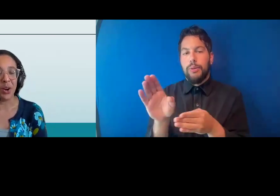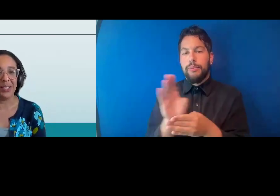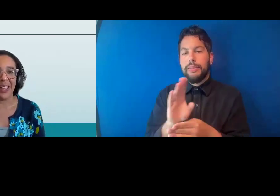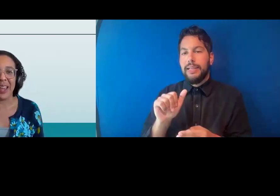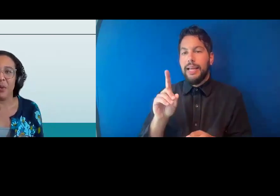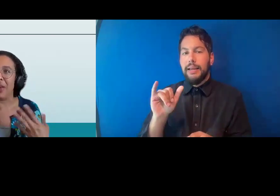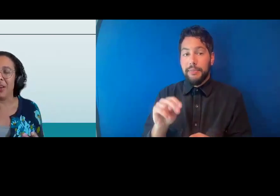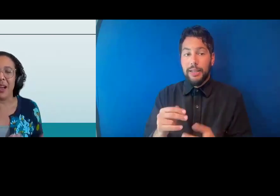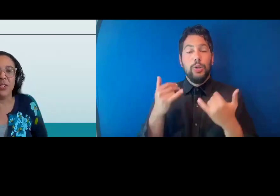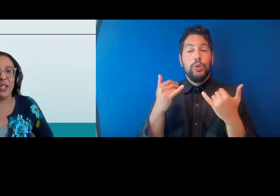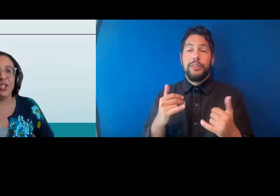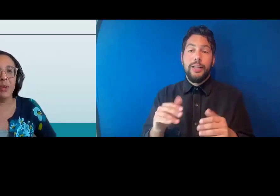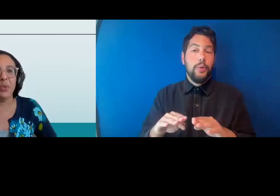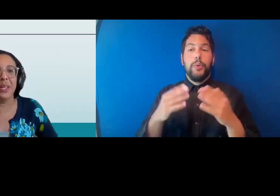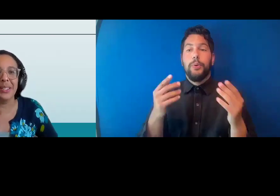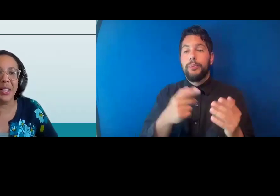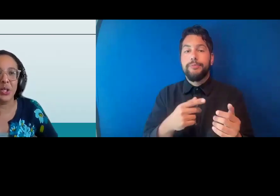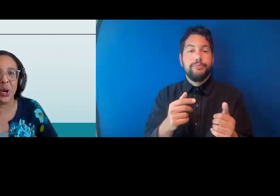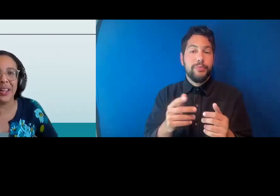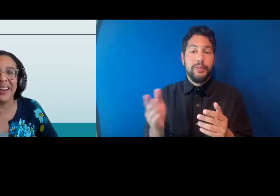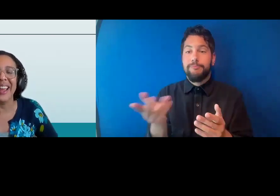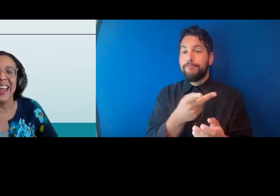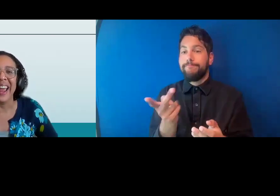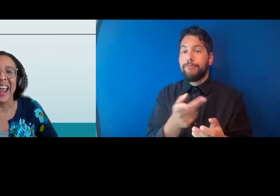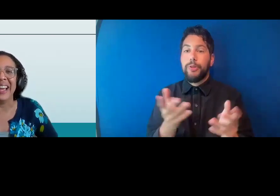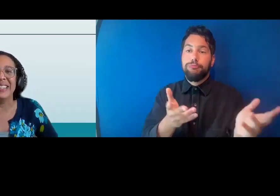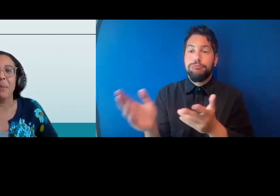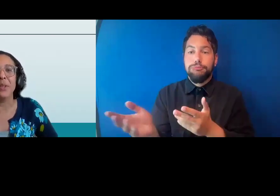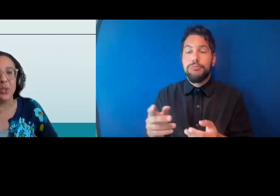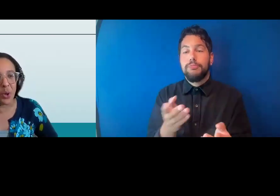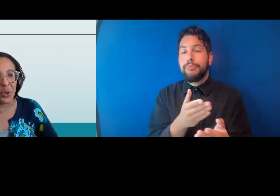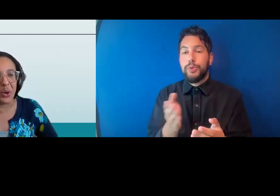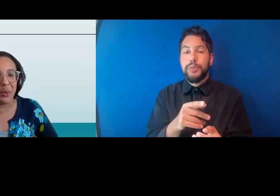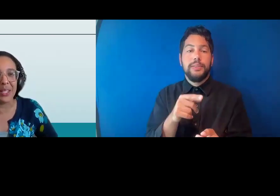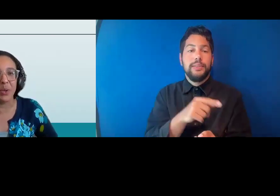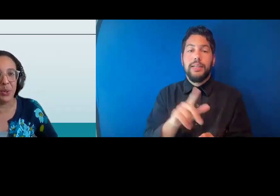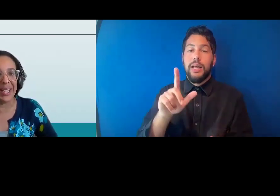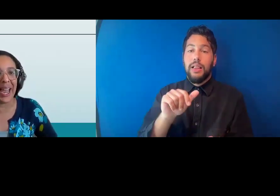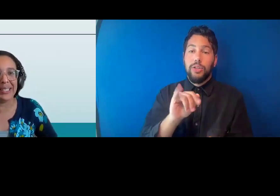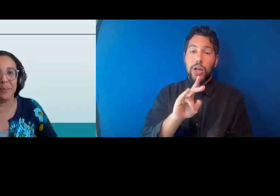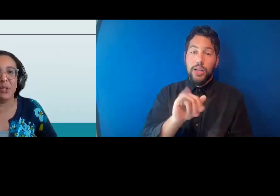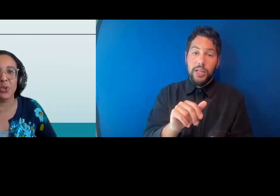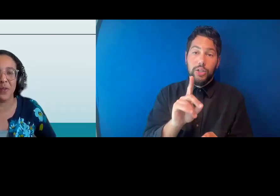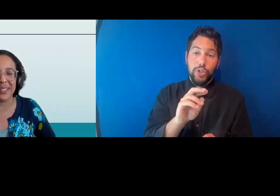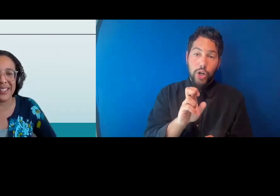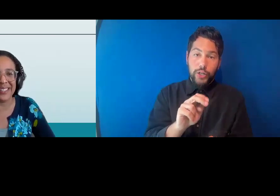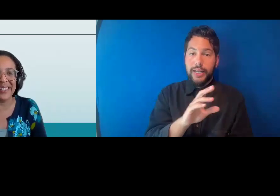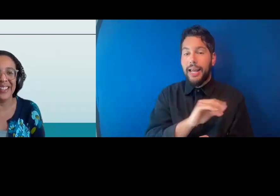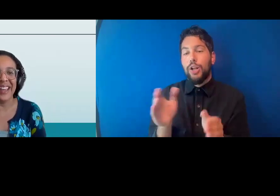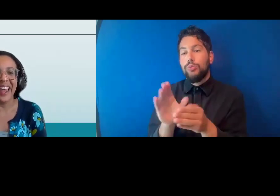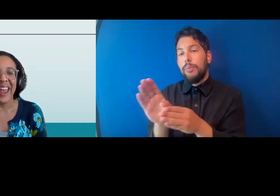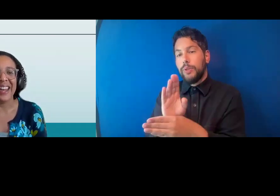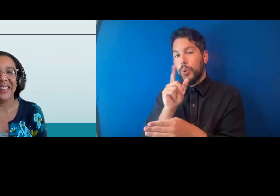We'll be starting today with a conversation between LaTaunya Darden and a business owner who has been using EXIM's